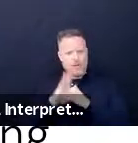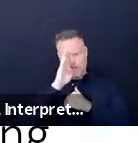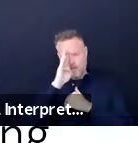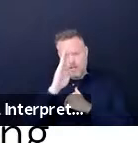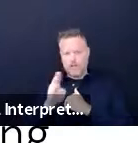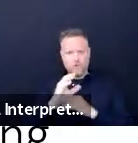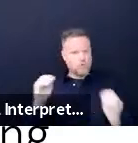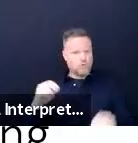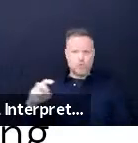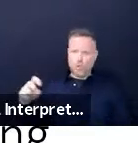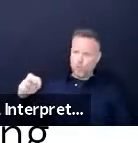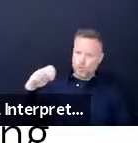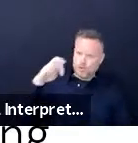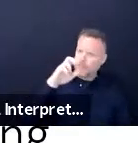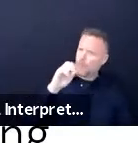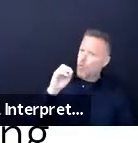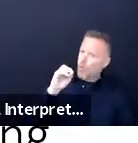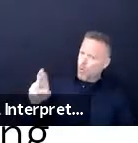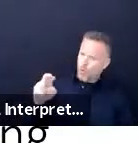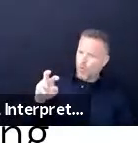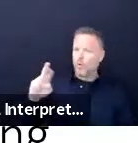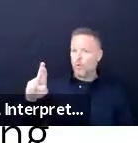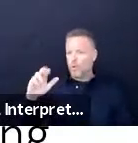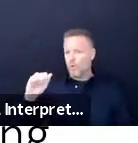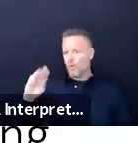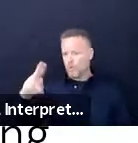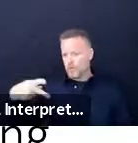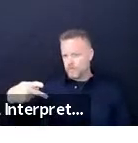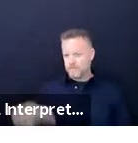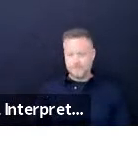ramp. Next slide, please.